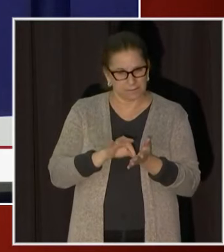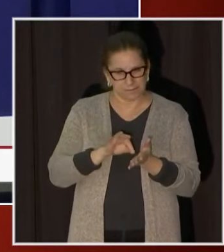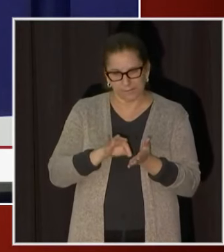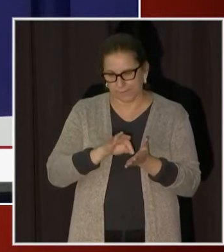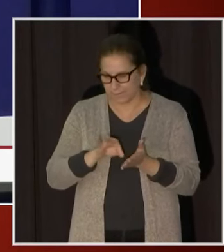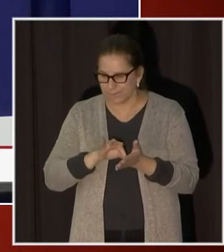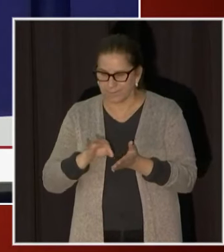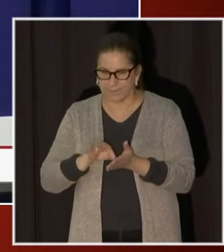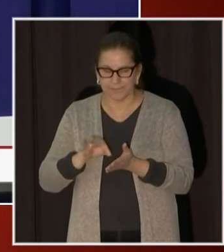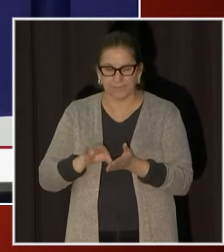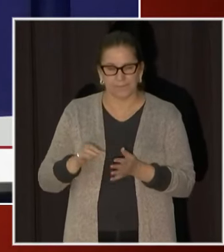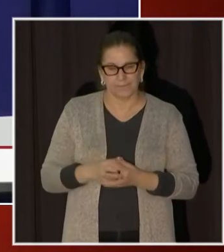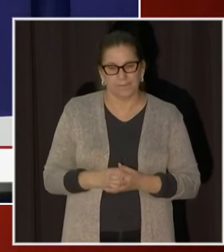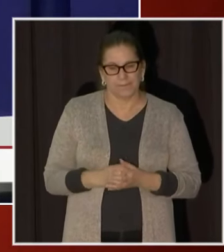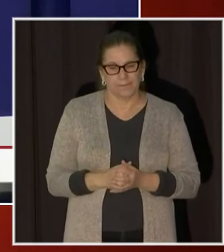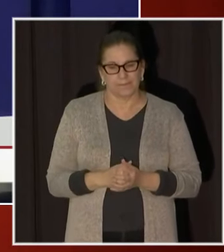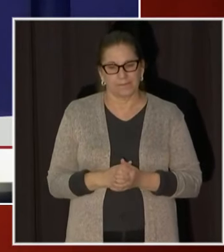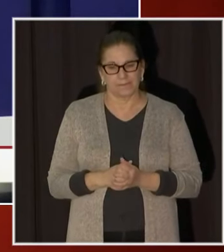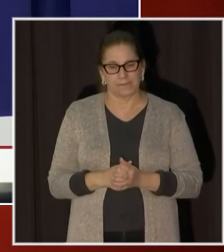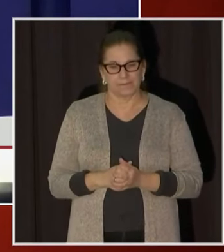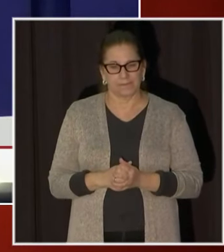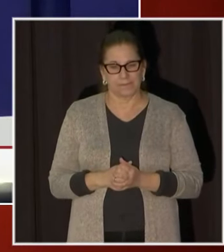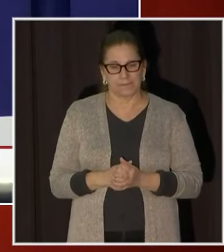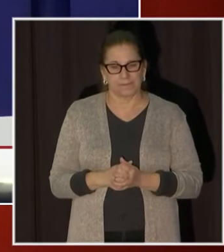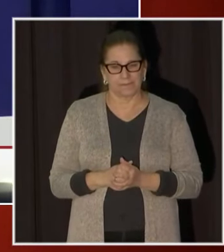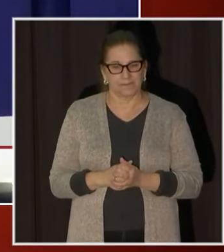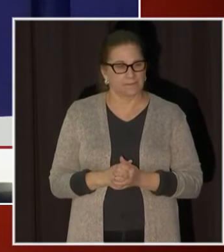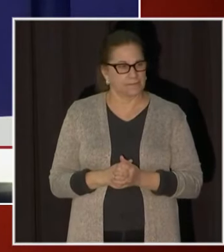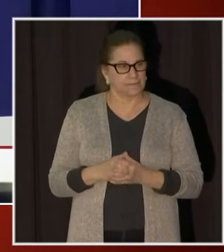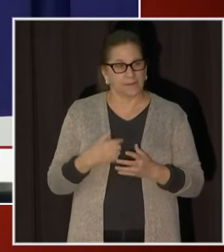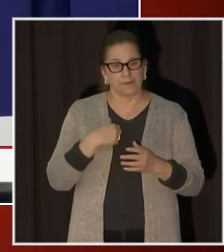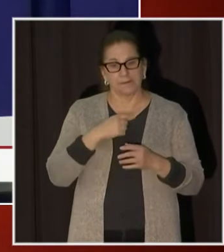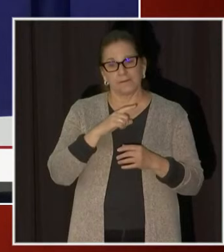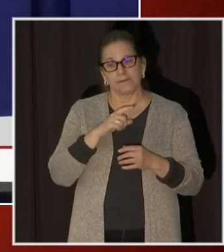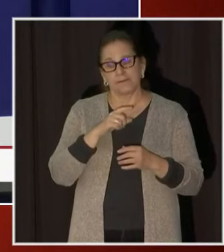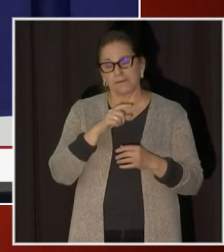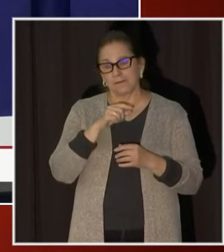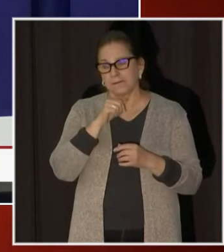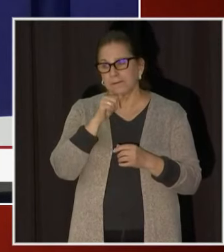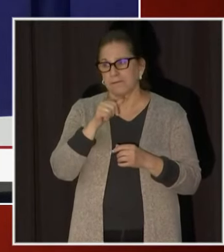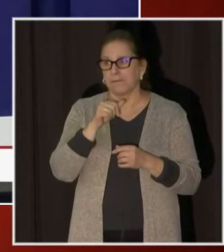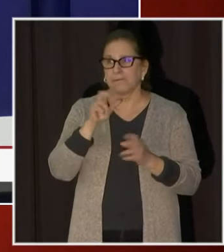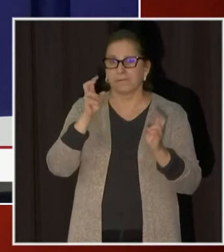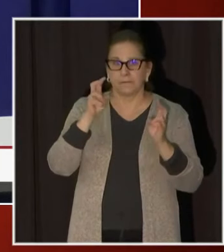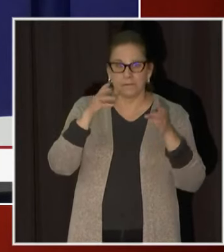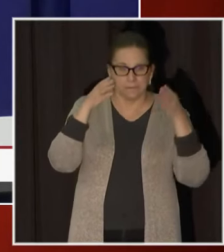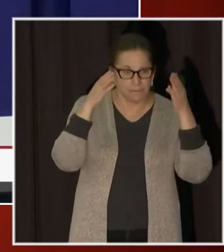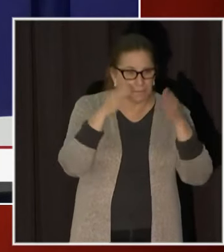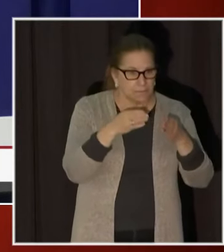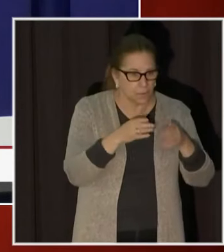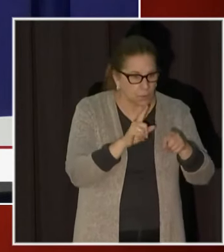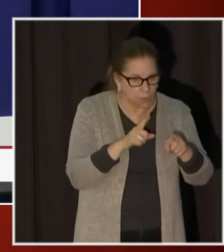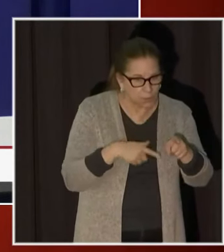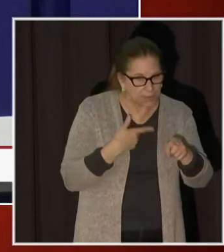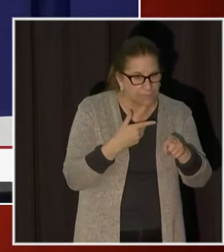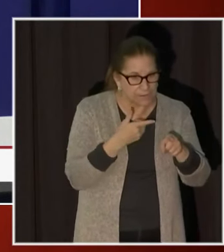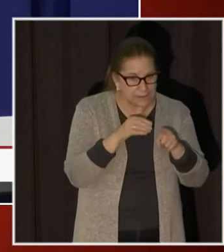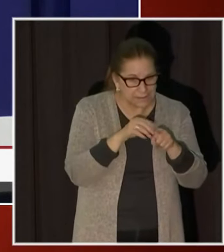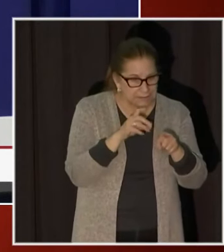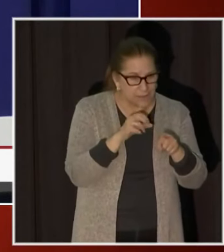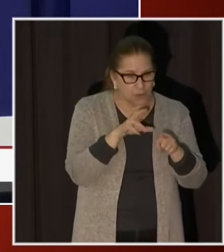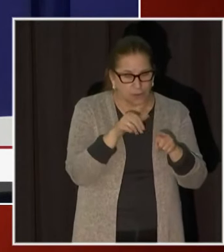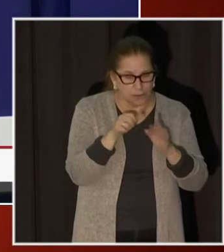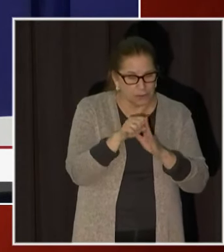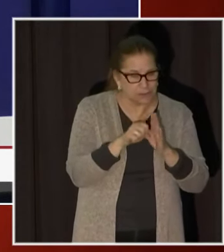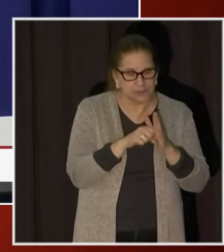a commitment to sorting out where those residents or where those patients are coming from. Do you know anecdotally just